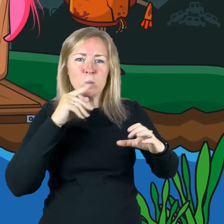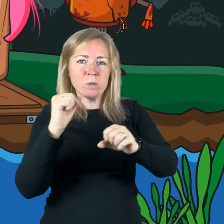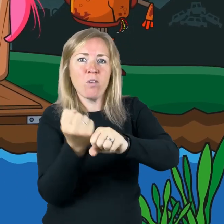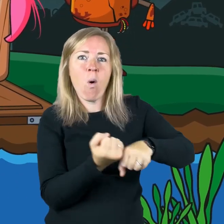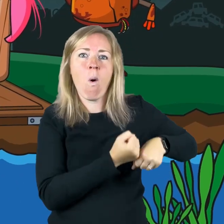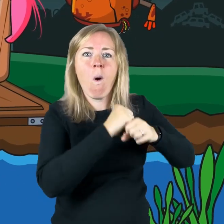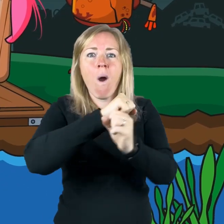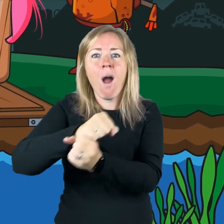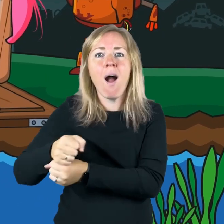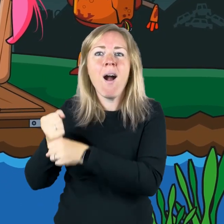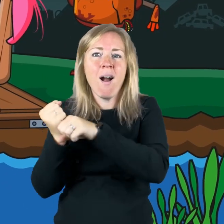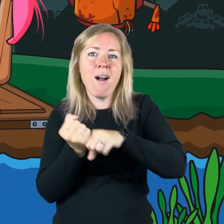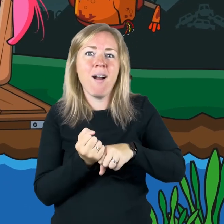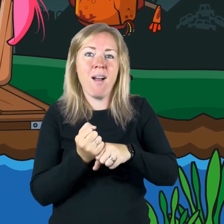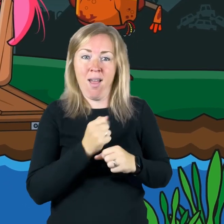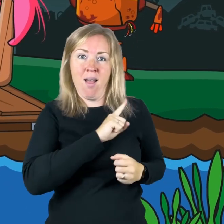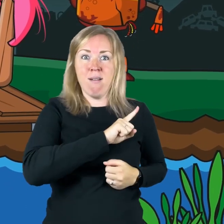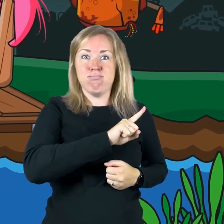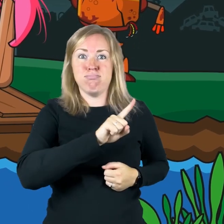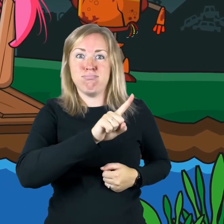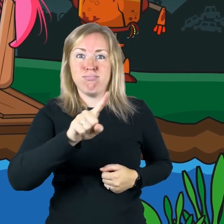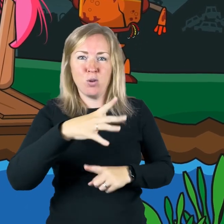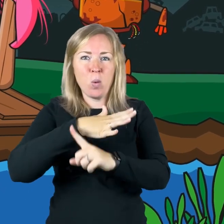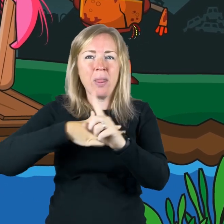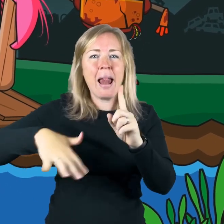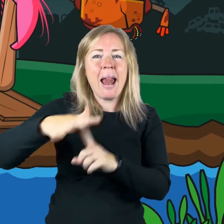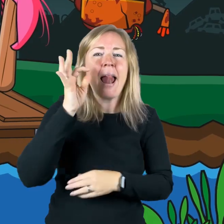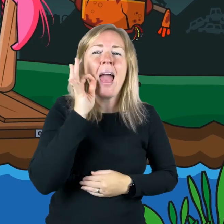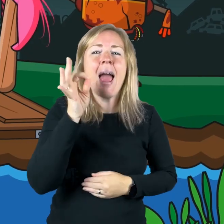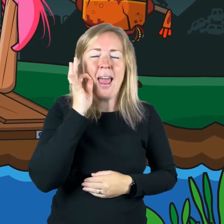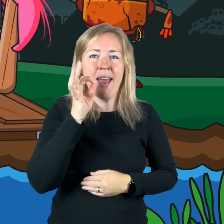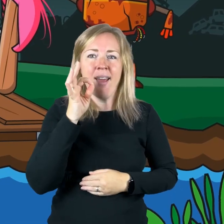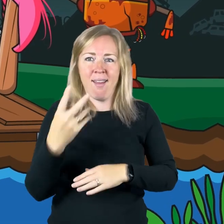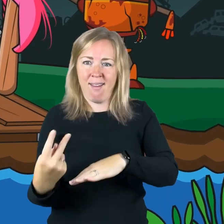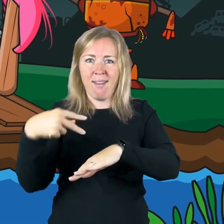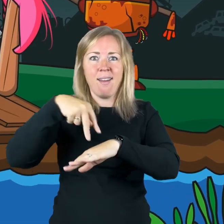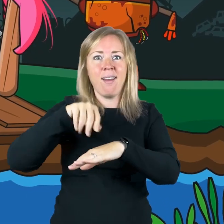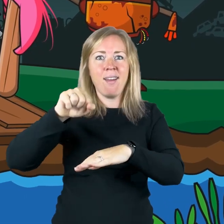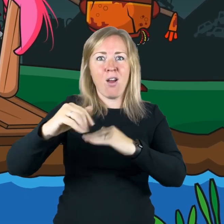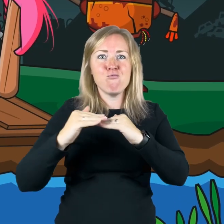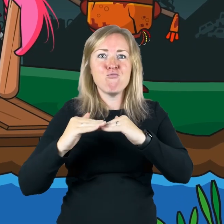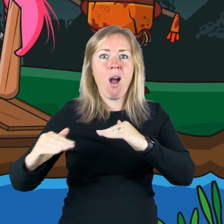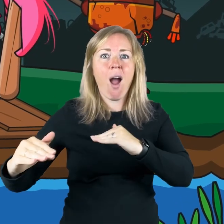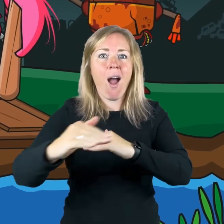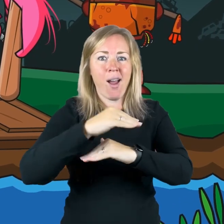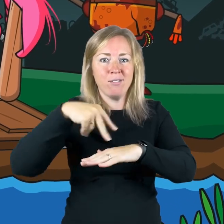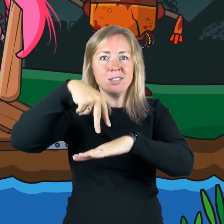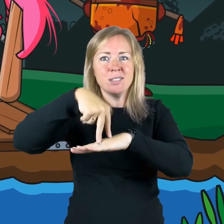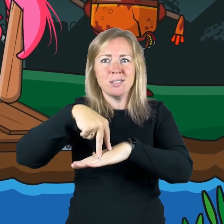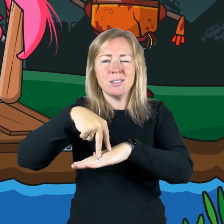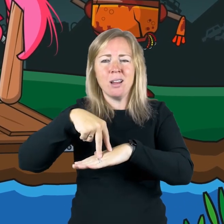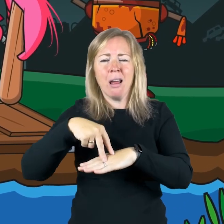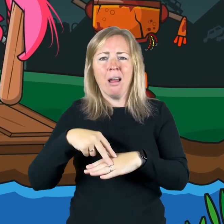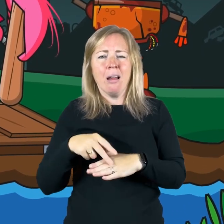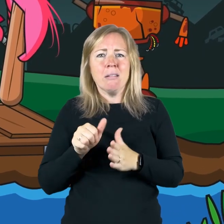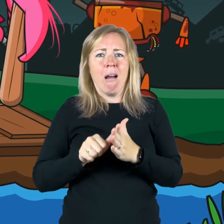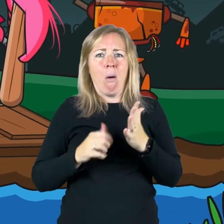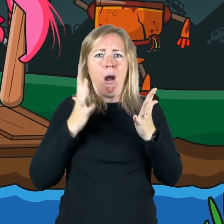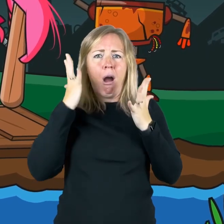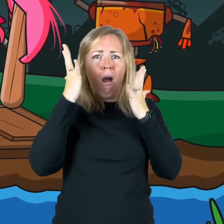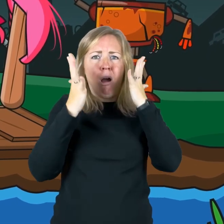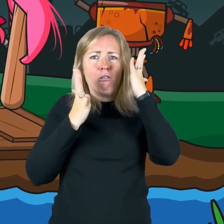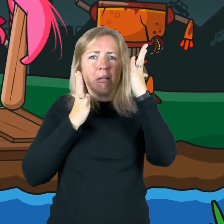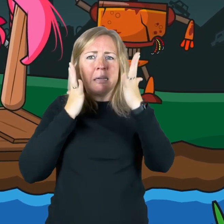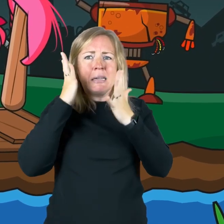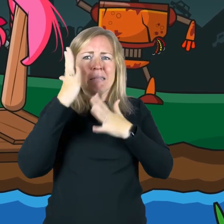On returning to the lake with her new raft, she began to worry. She'd already failed twice.